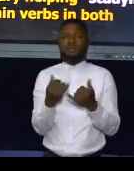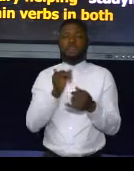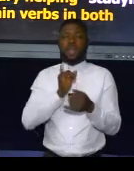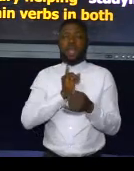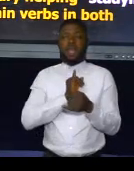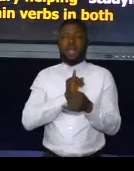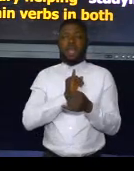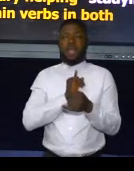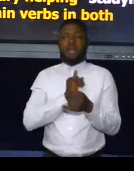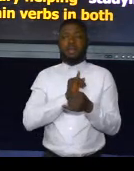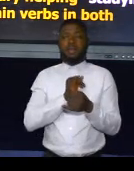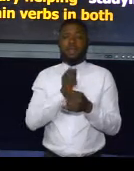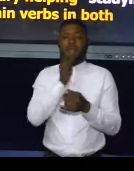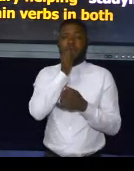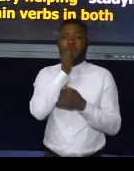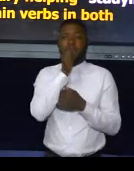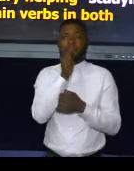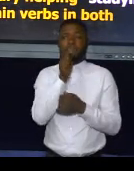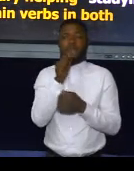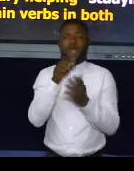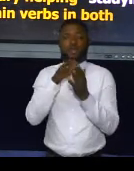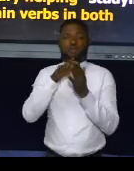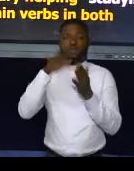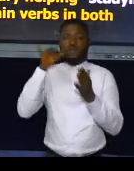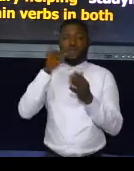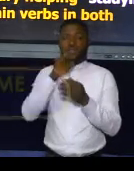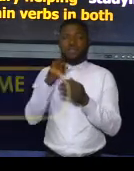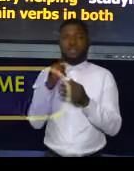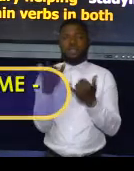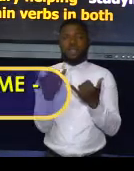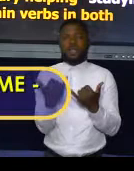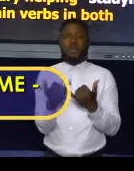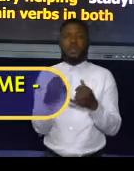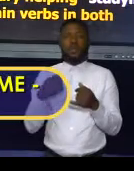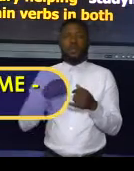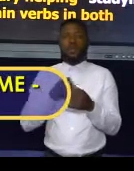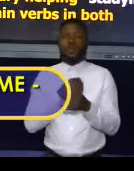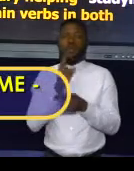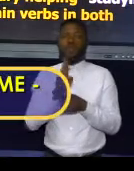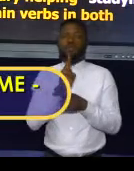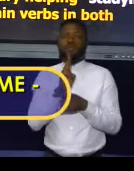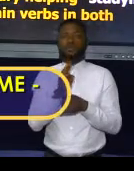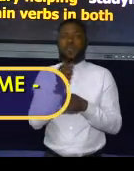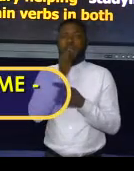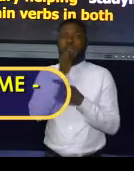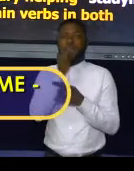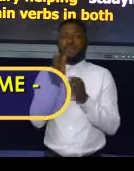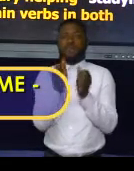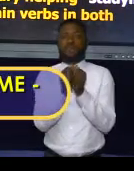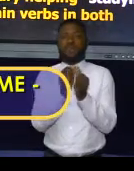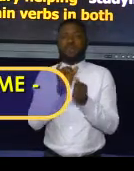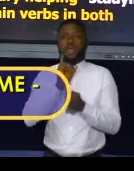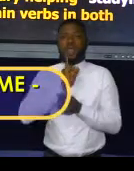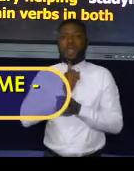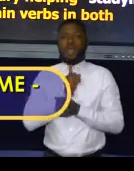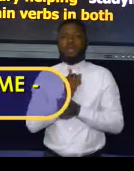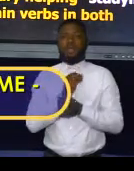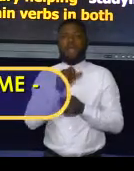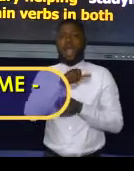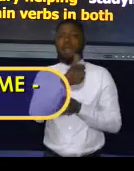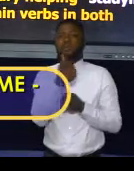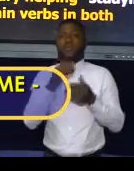I am studying now. We use am with I. Another sentence